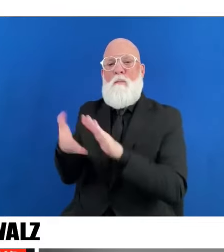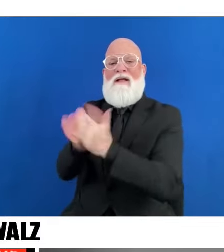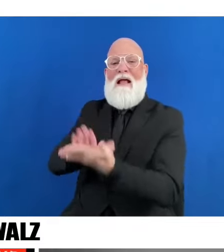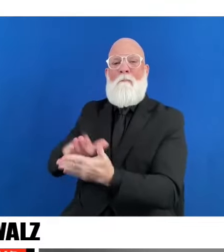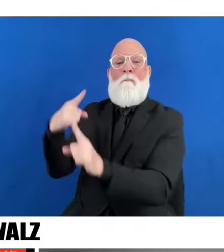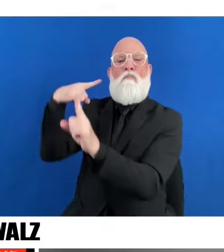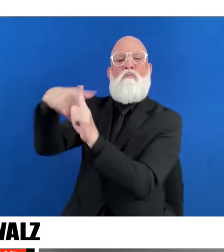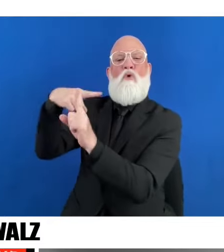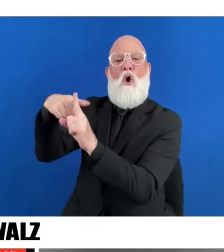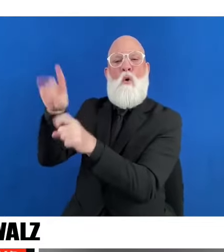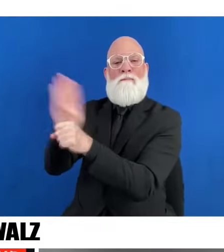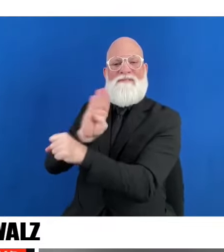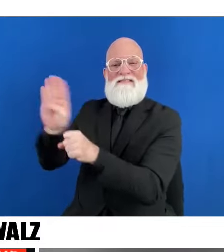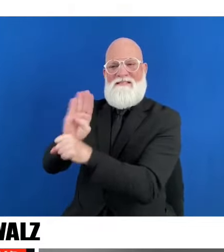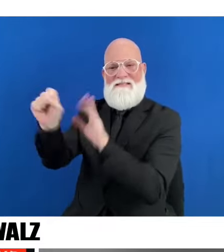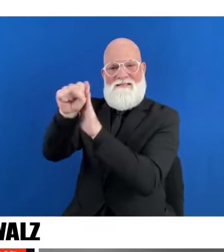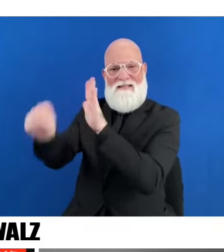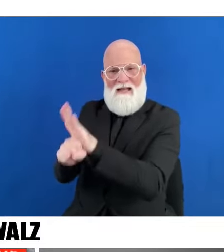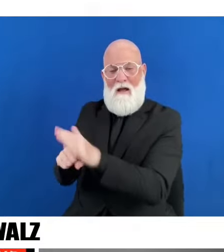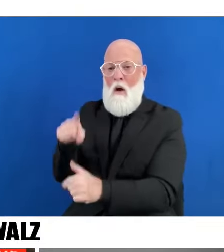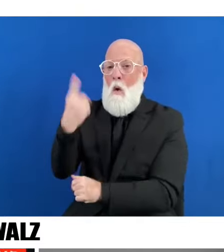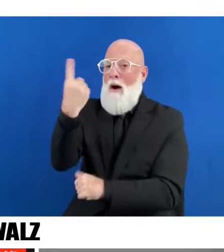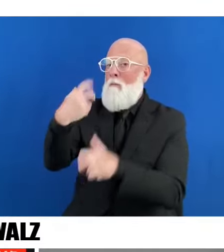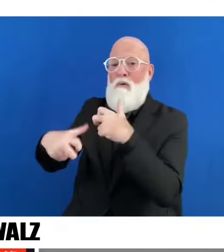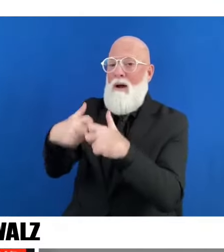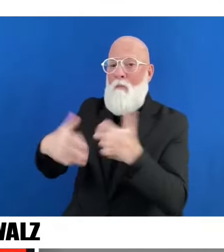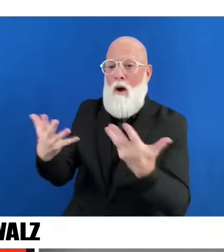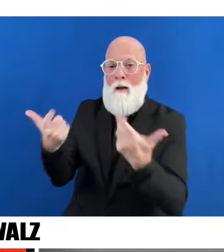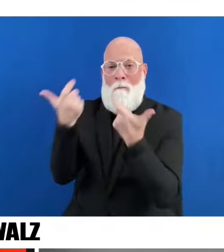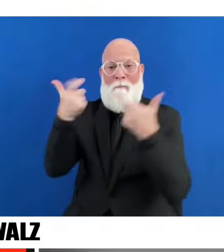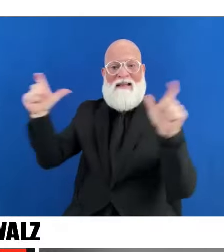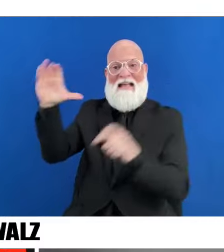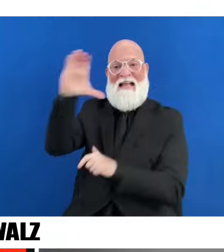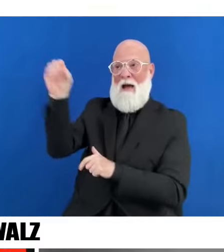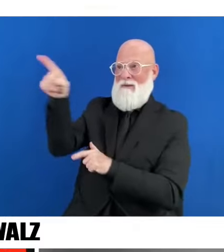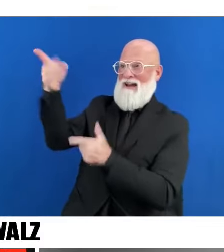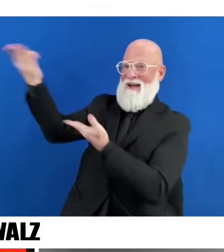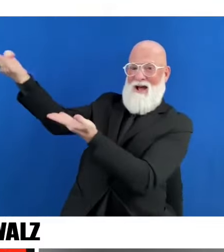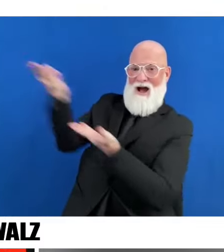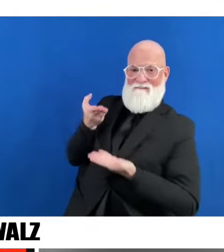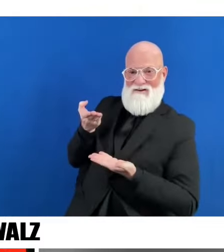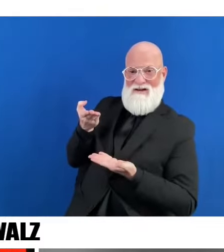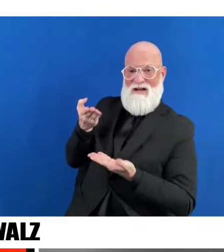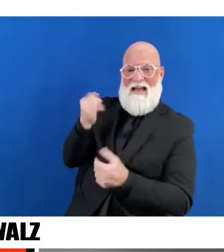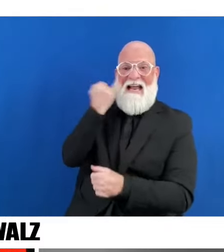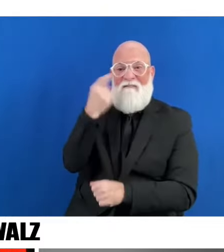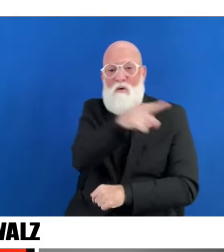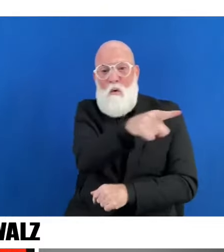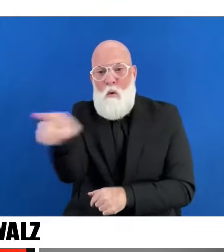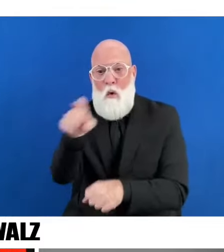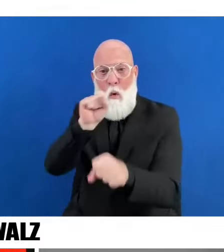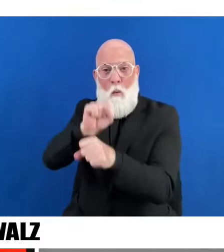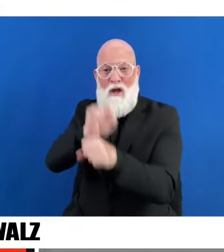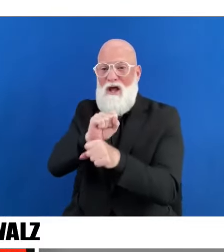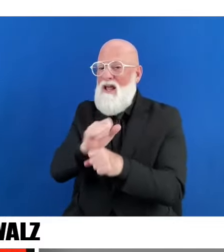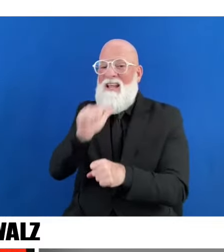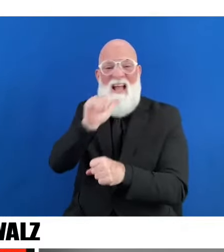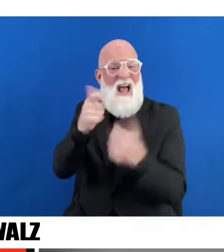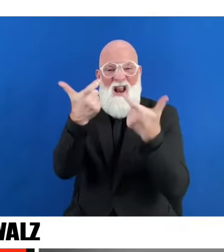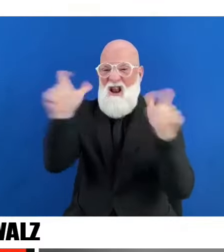issue, those big companies are able to offer it. Those of you out there who don't have it, just imagine what happens if you get